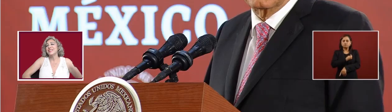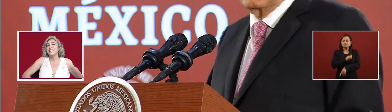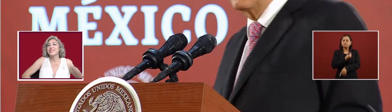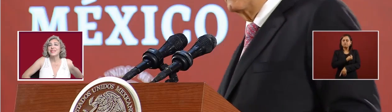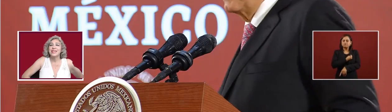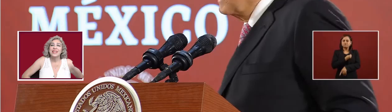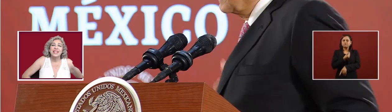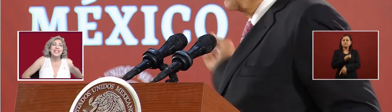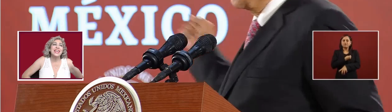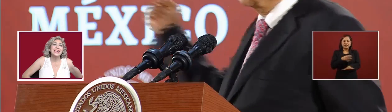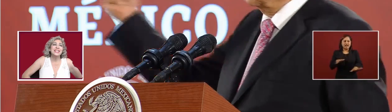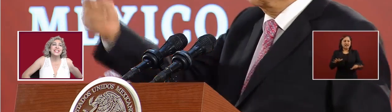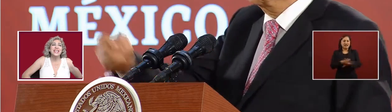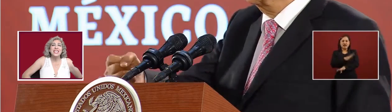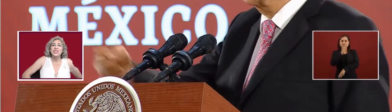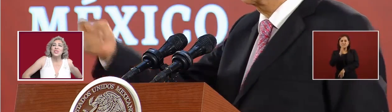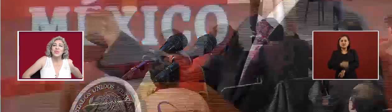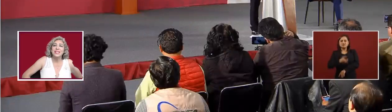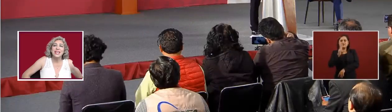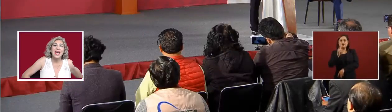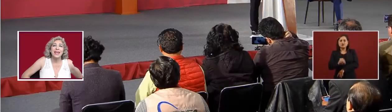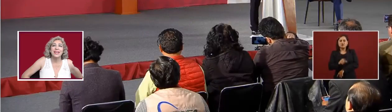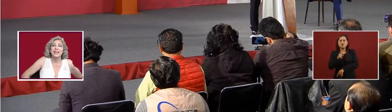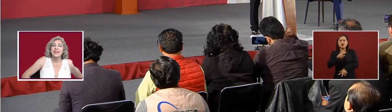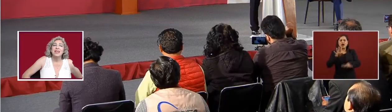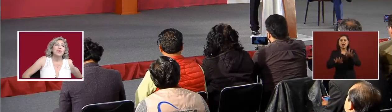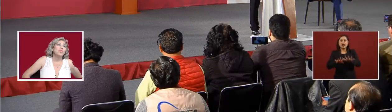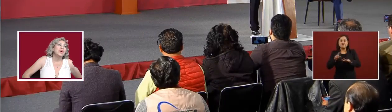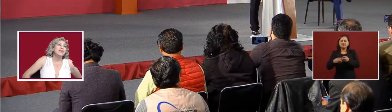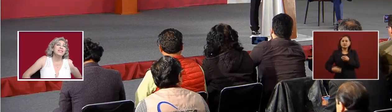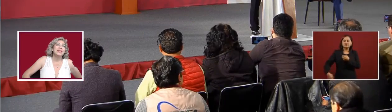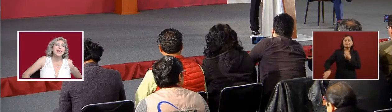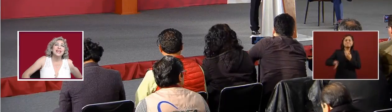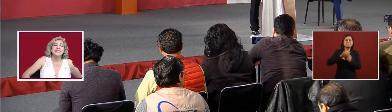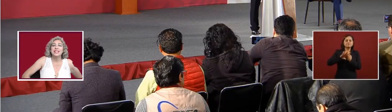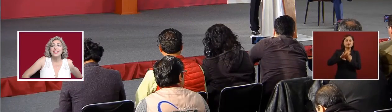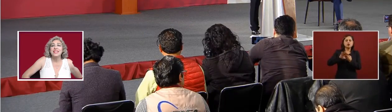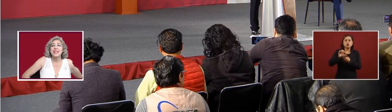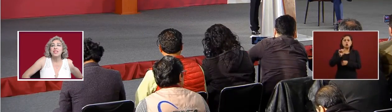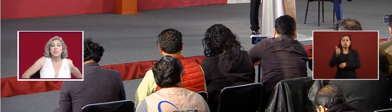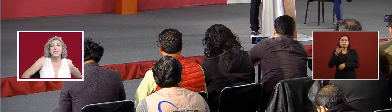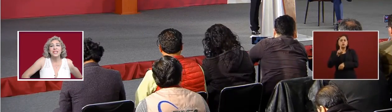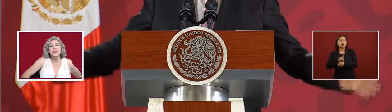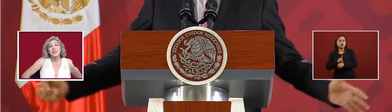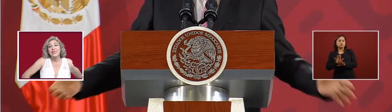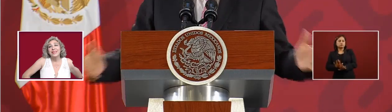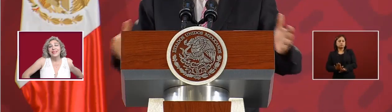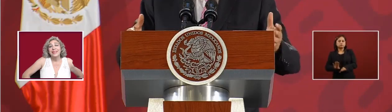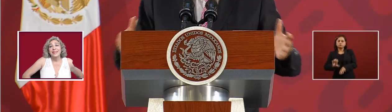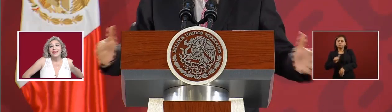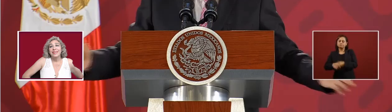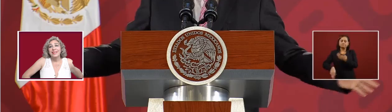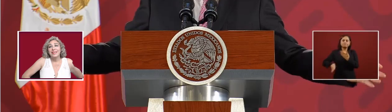the changes they continue to attack one yes and then the other one too